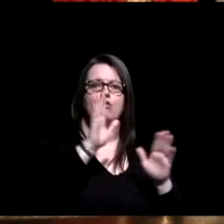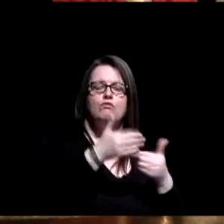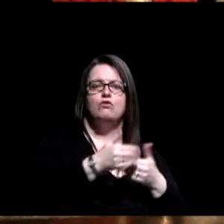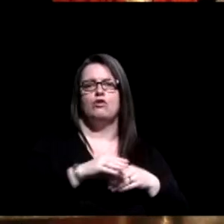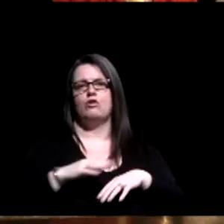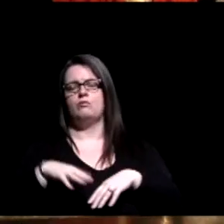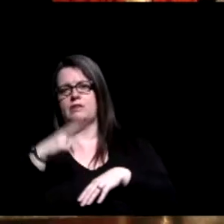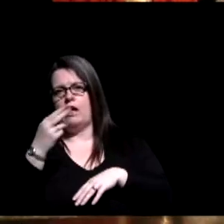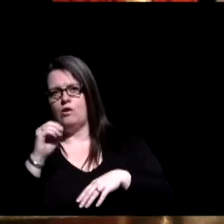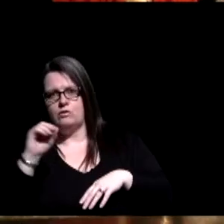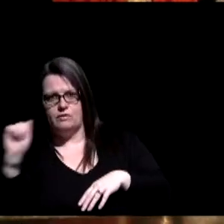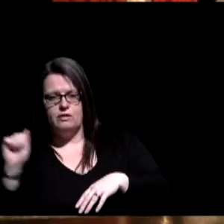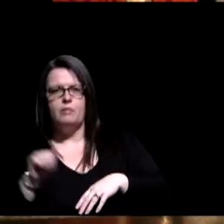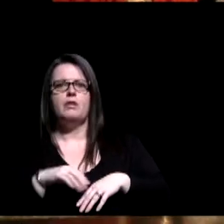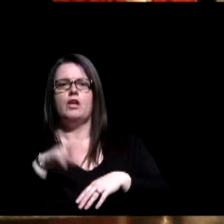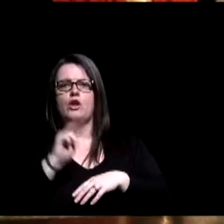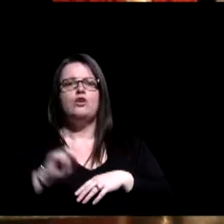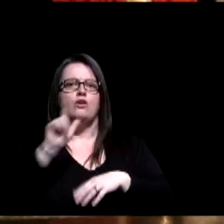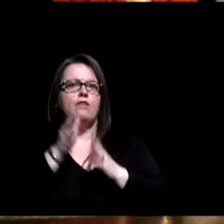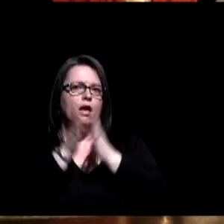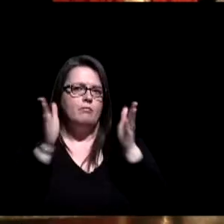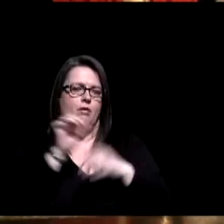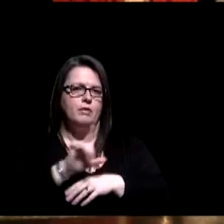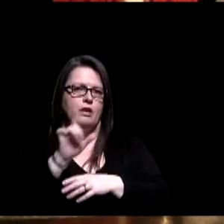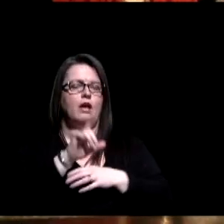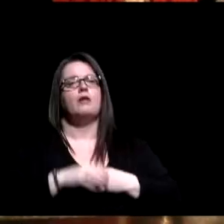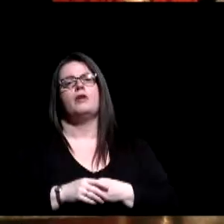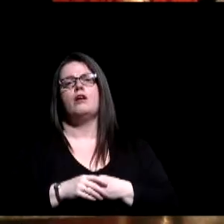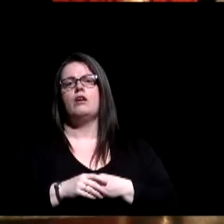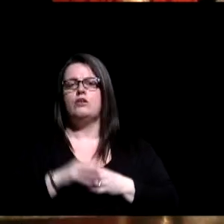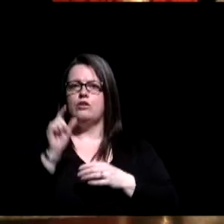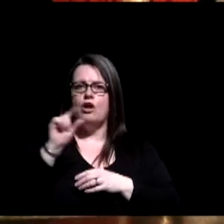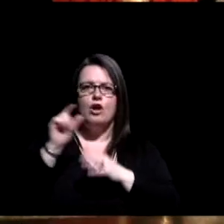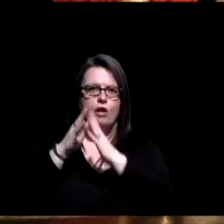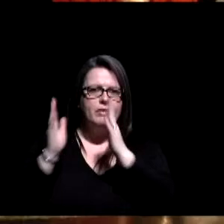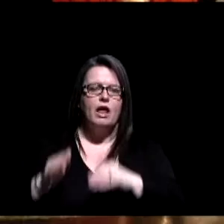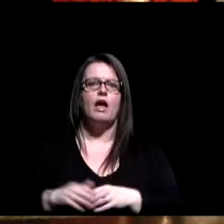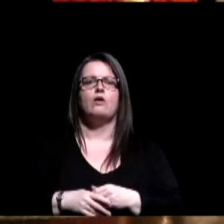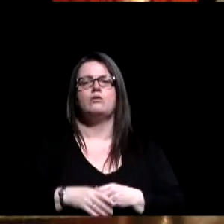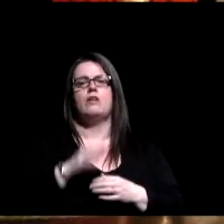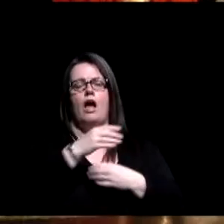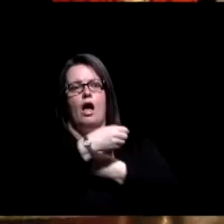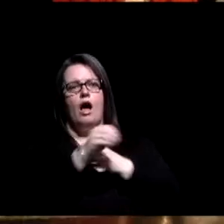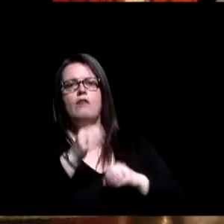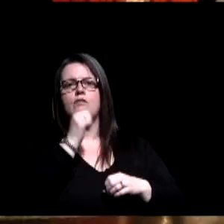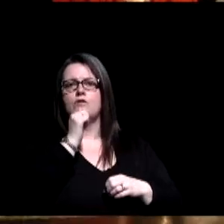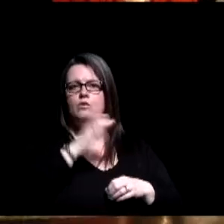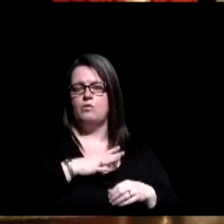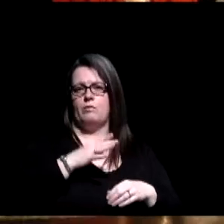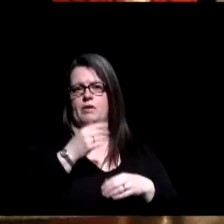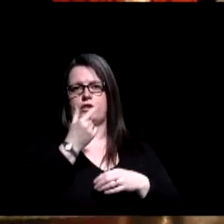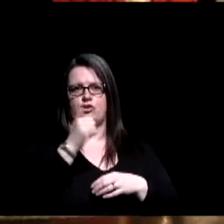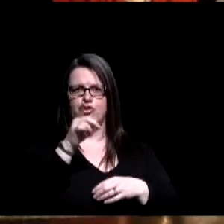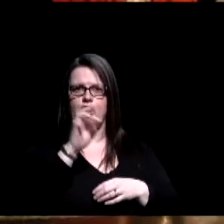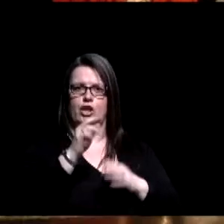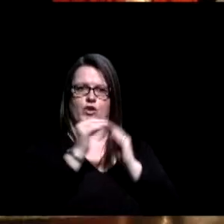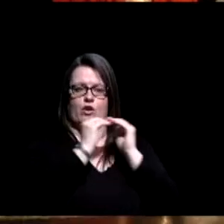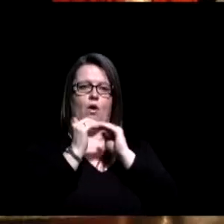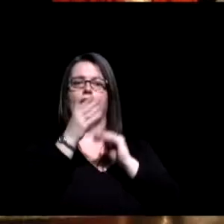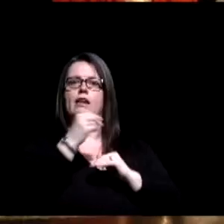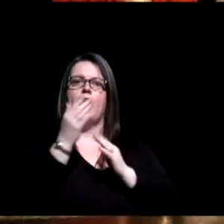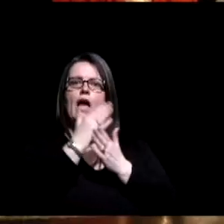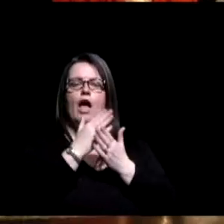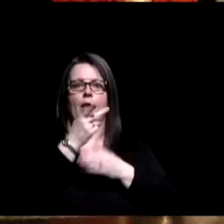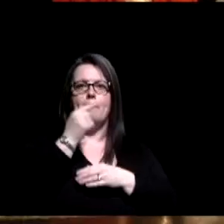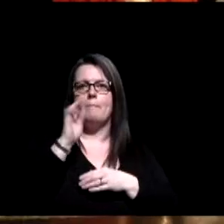Libraries, Memorial University, Government House, the Office of Women and Gender Equality, and Parks Canada, they employed